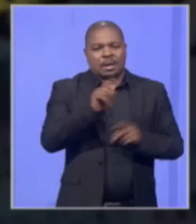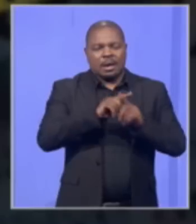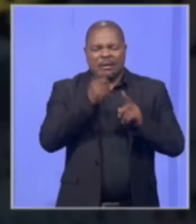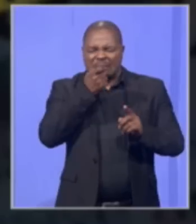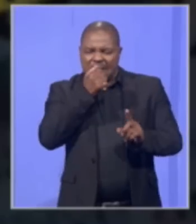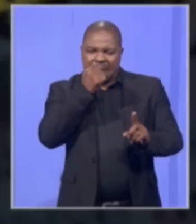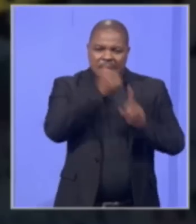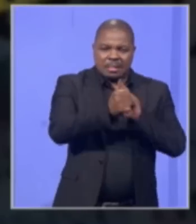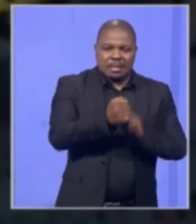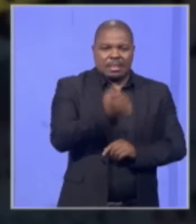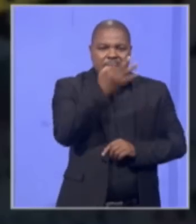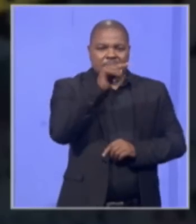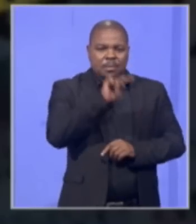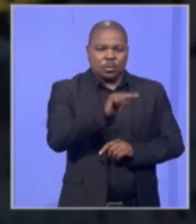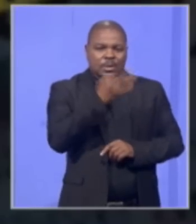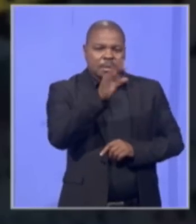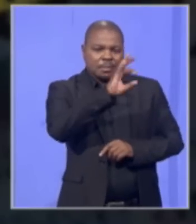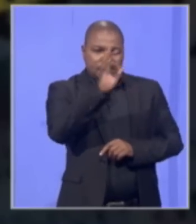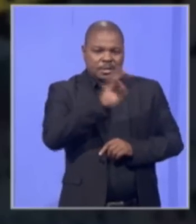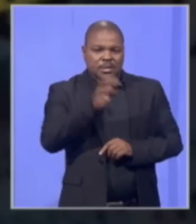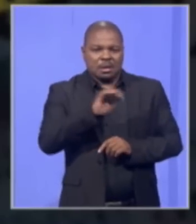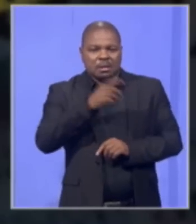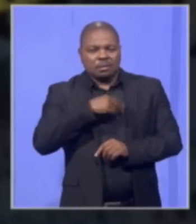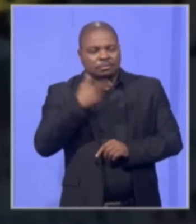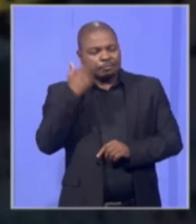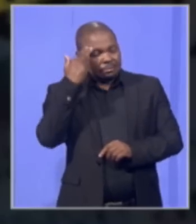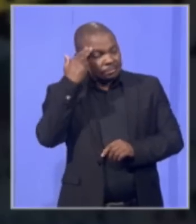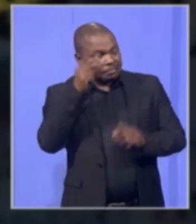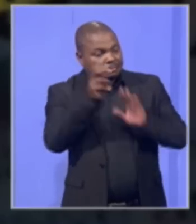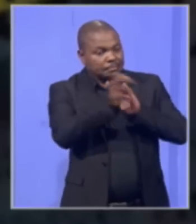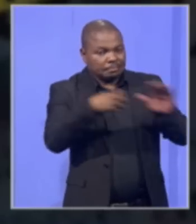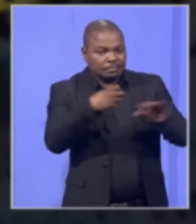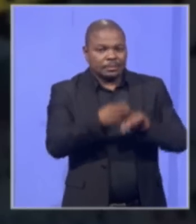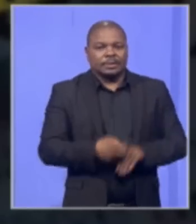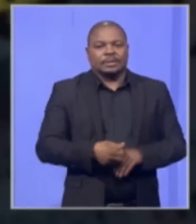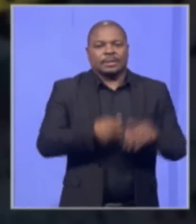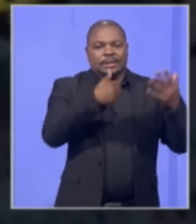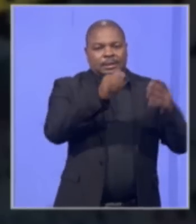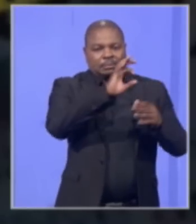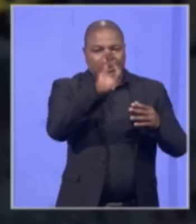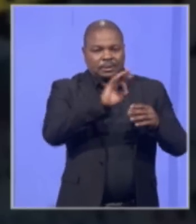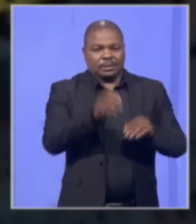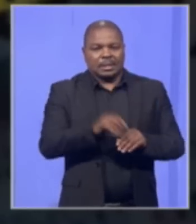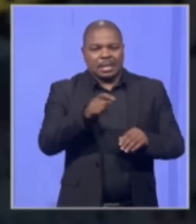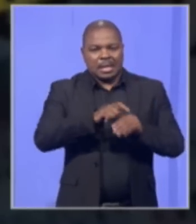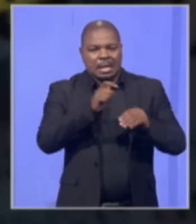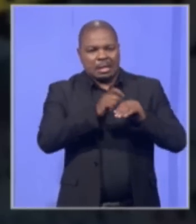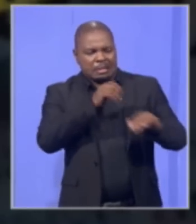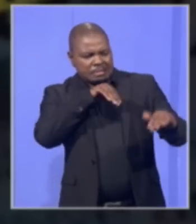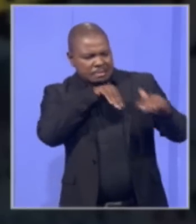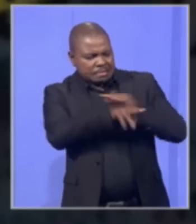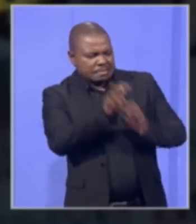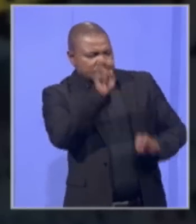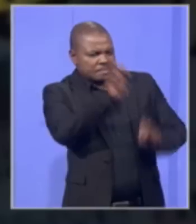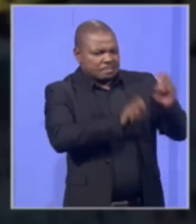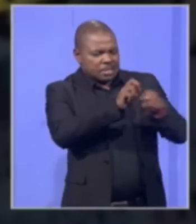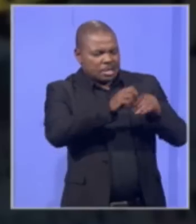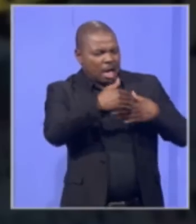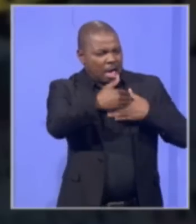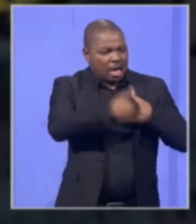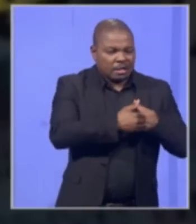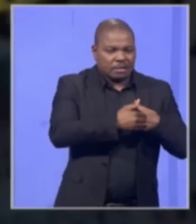le 3.3, khotoso ka diperesente di le 6 mme khotoso ka maikelelo a go baka dikgobalo